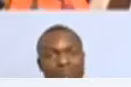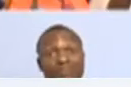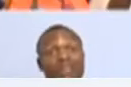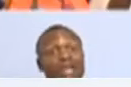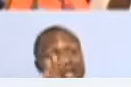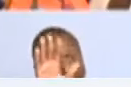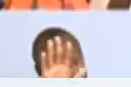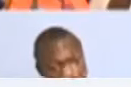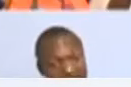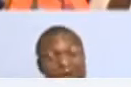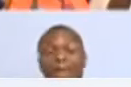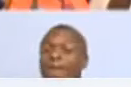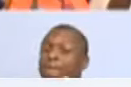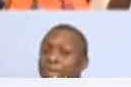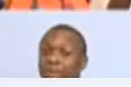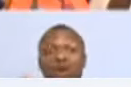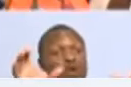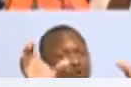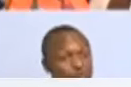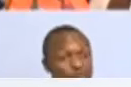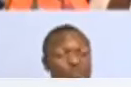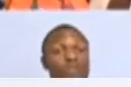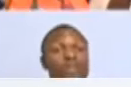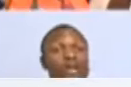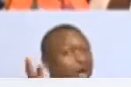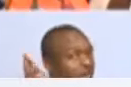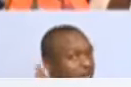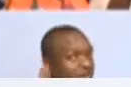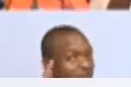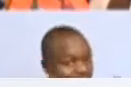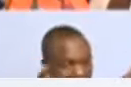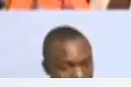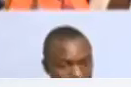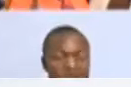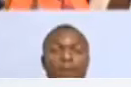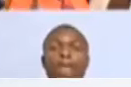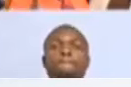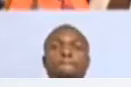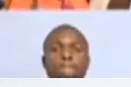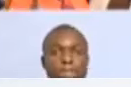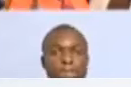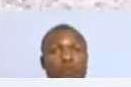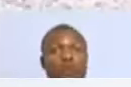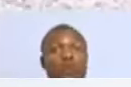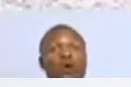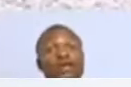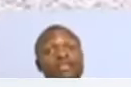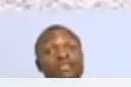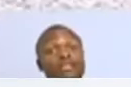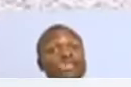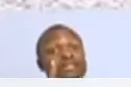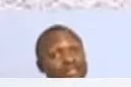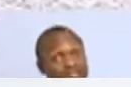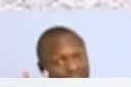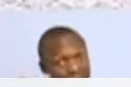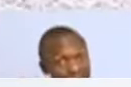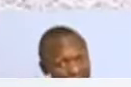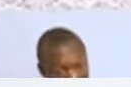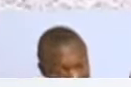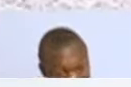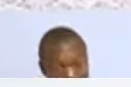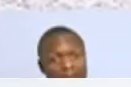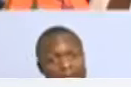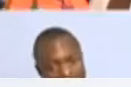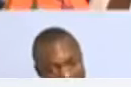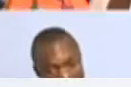been more community radio stations, more television stations that have been opened and are